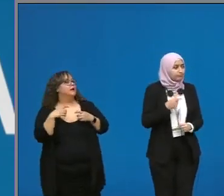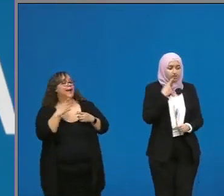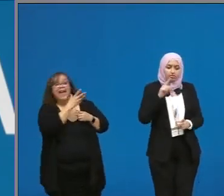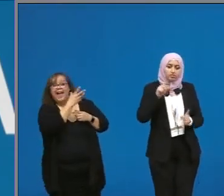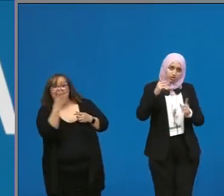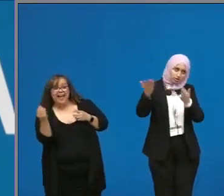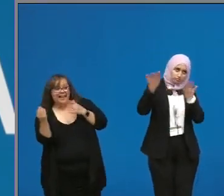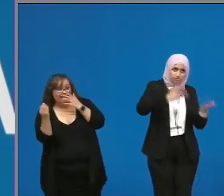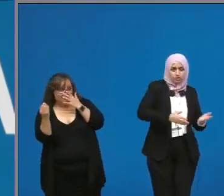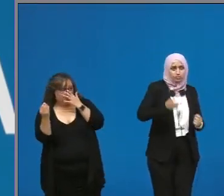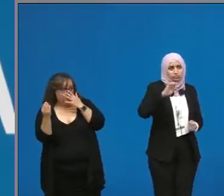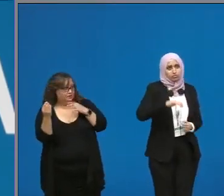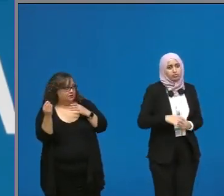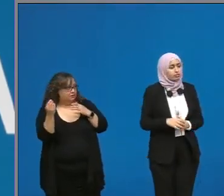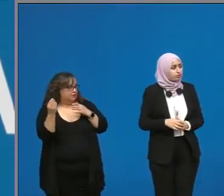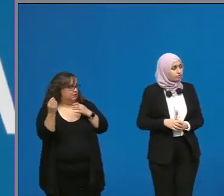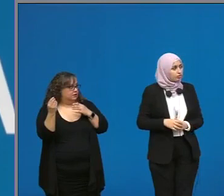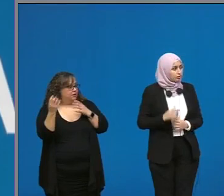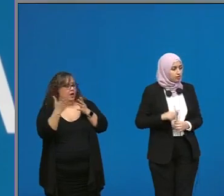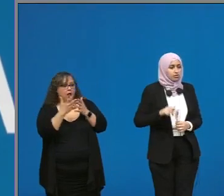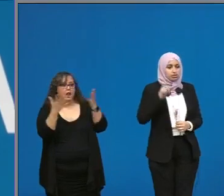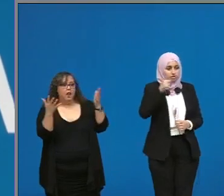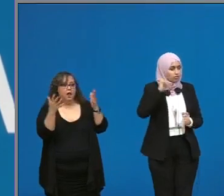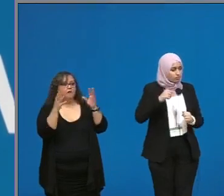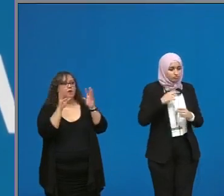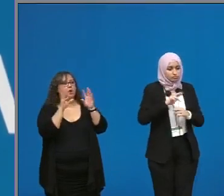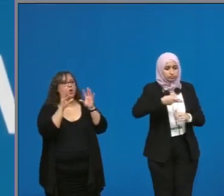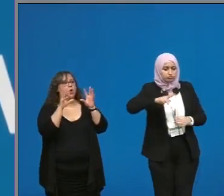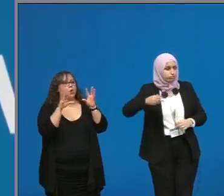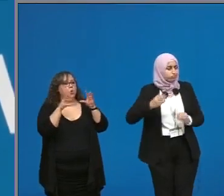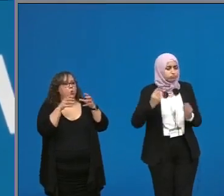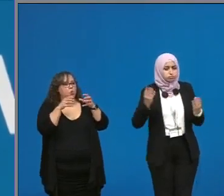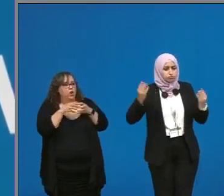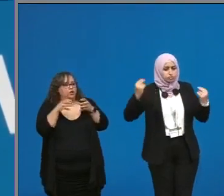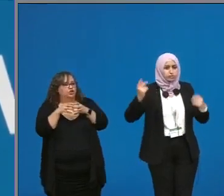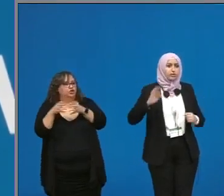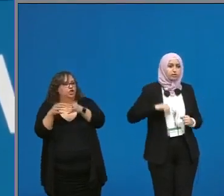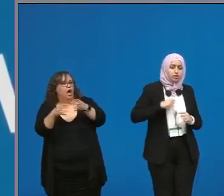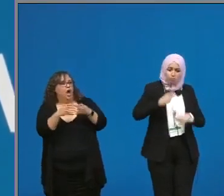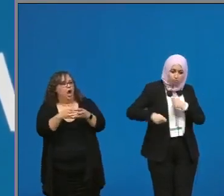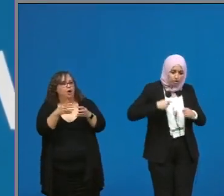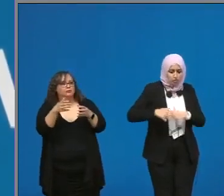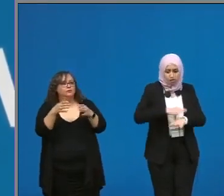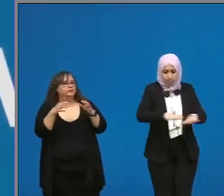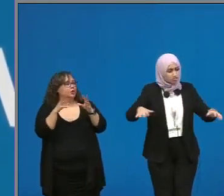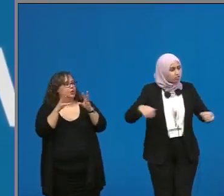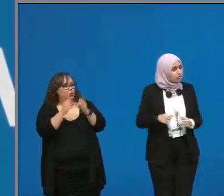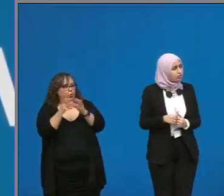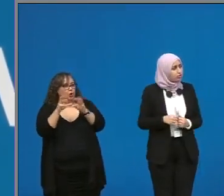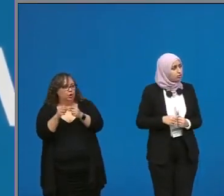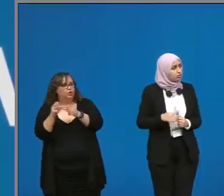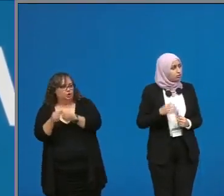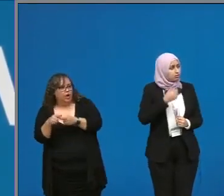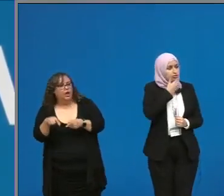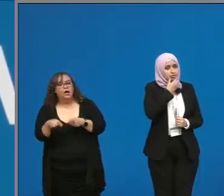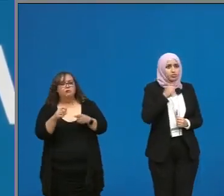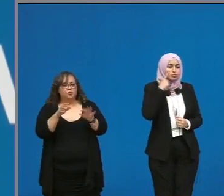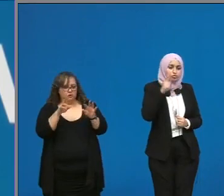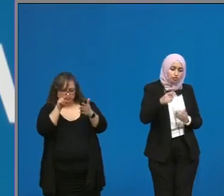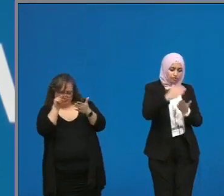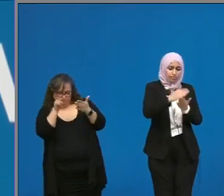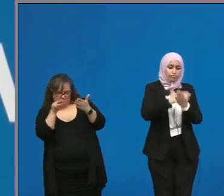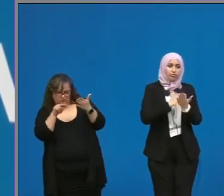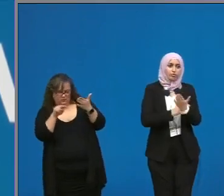will have a lot of workshops in the building. Please make sure you check the program and select your